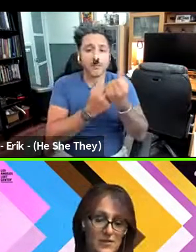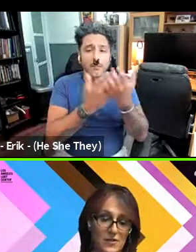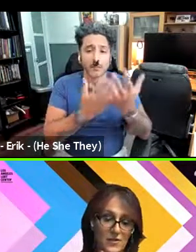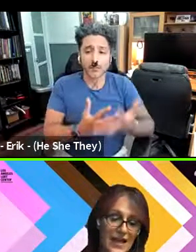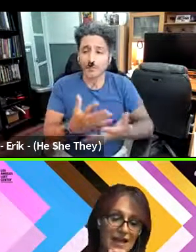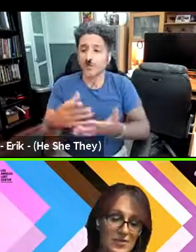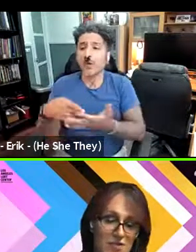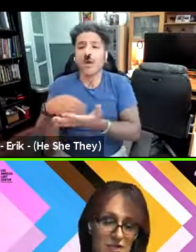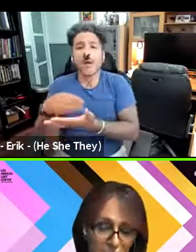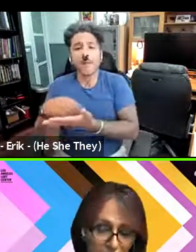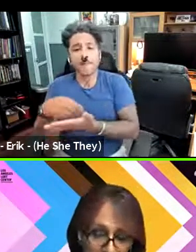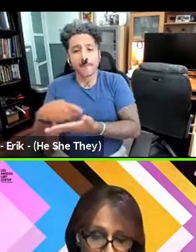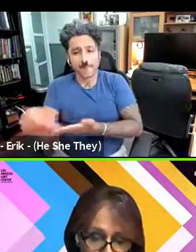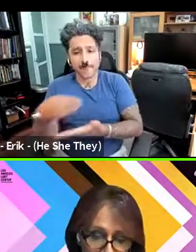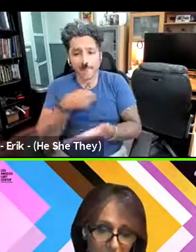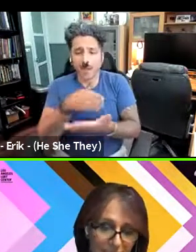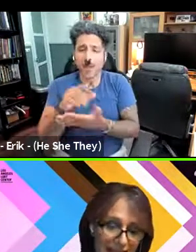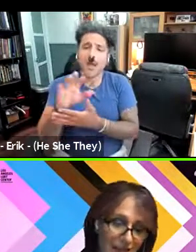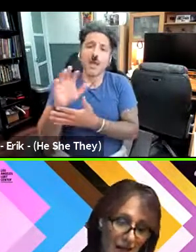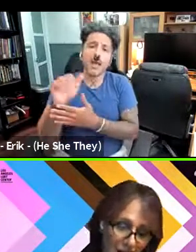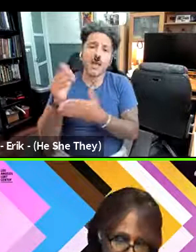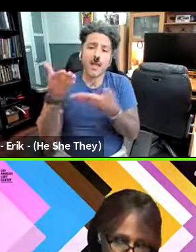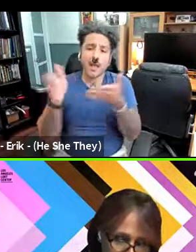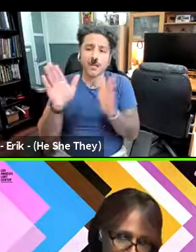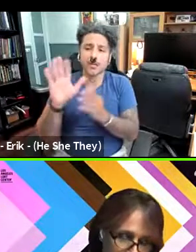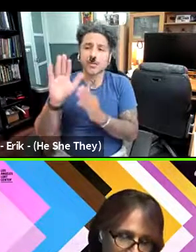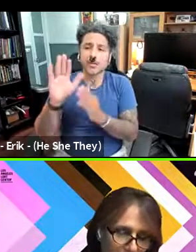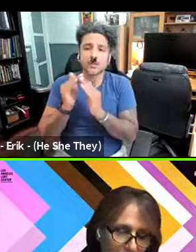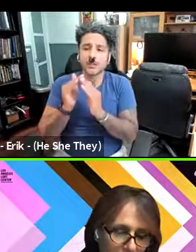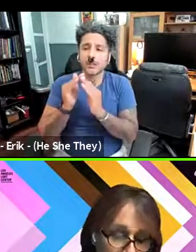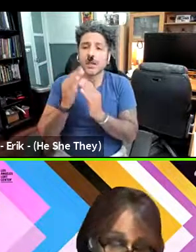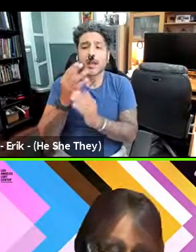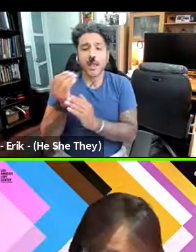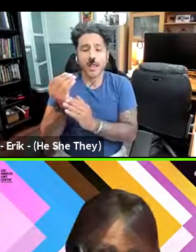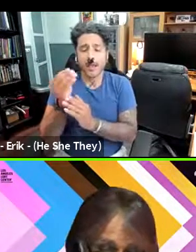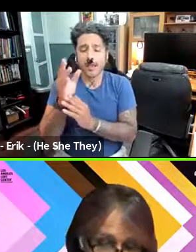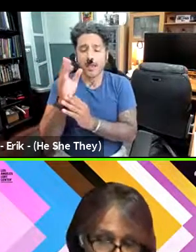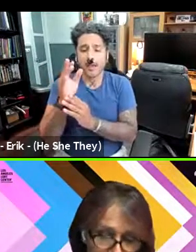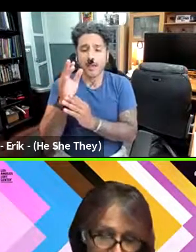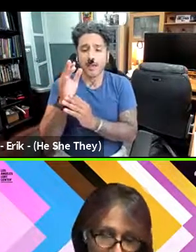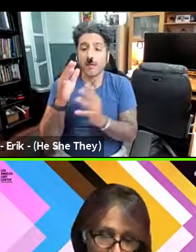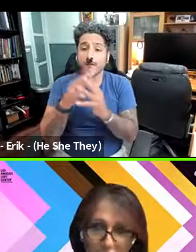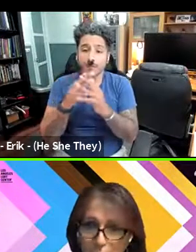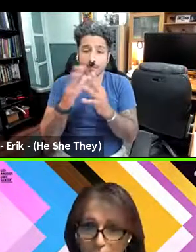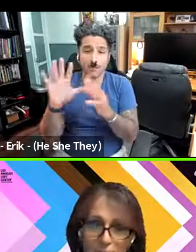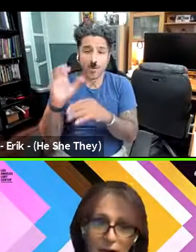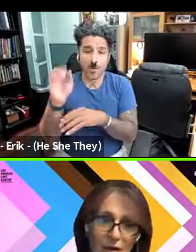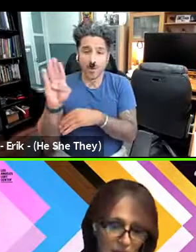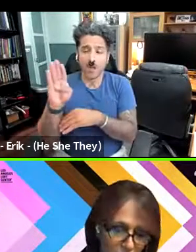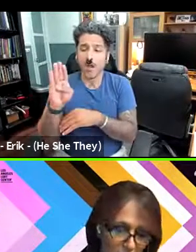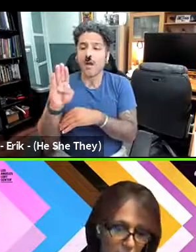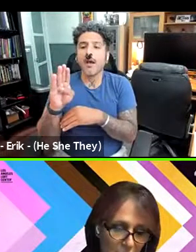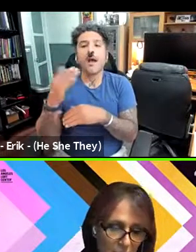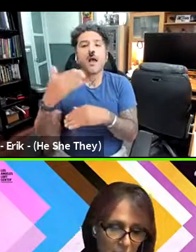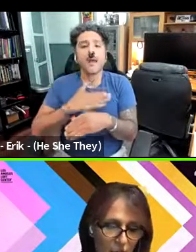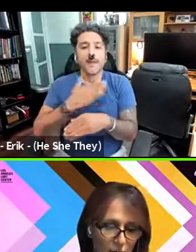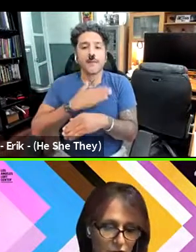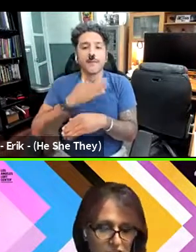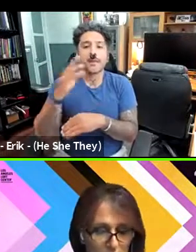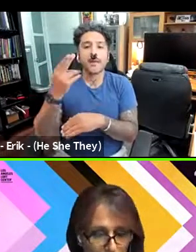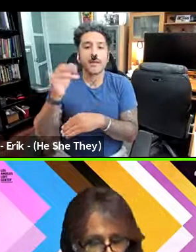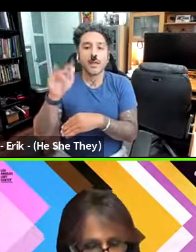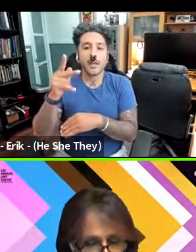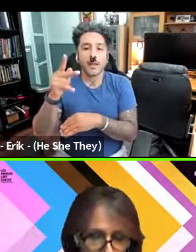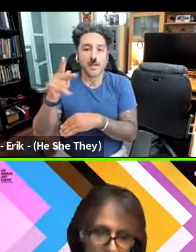presenting sponsor, Angel City Football Club and Heineken, our official sponsor, the Happy Hippie Foundation,